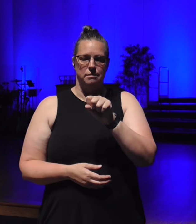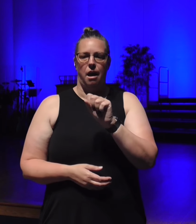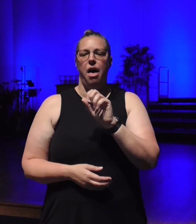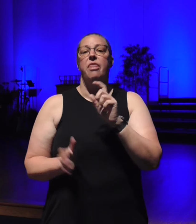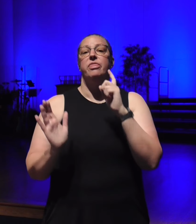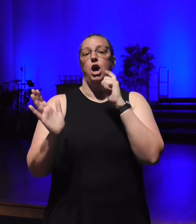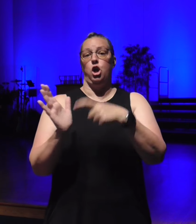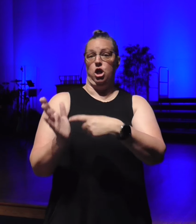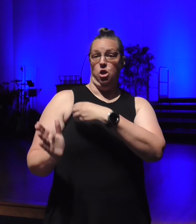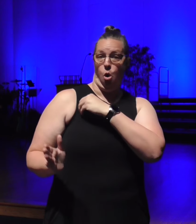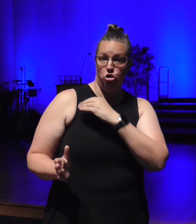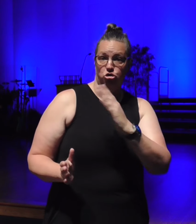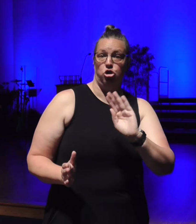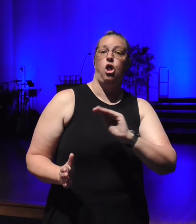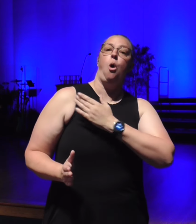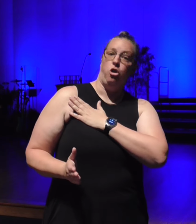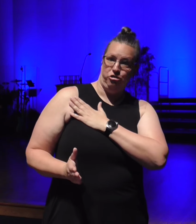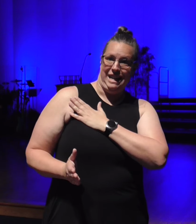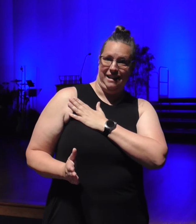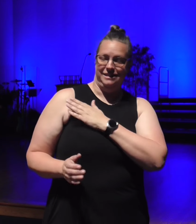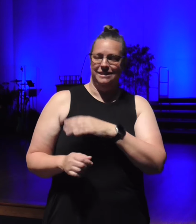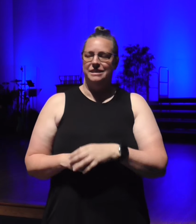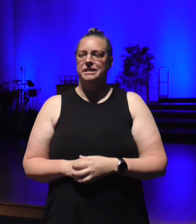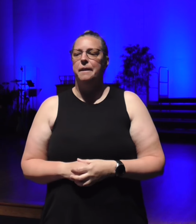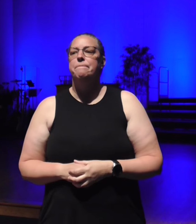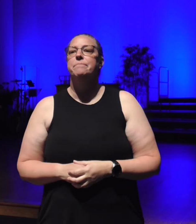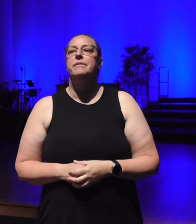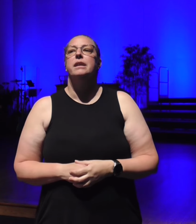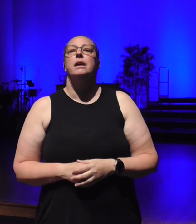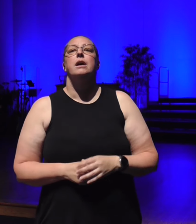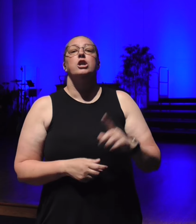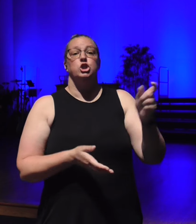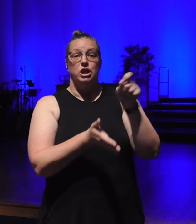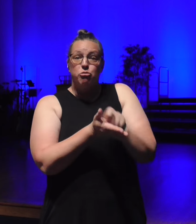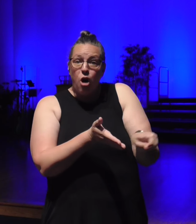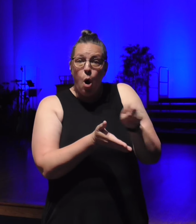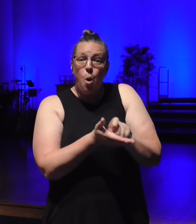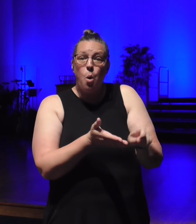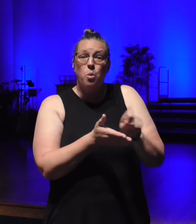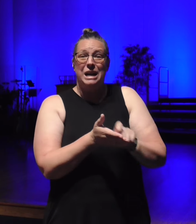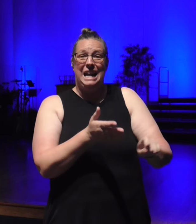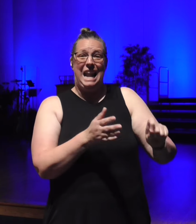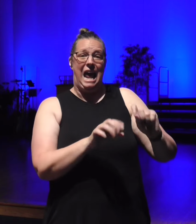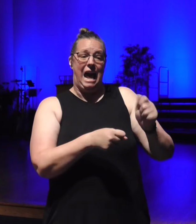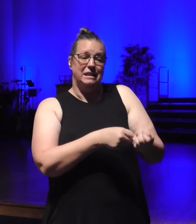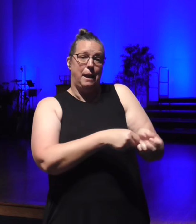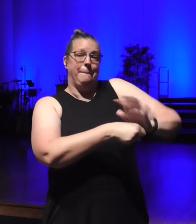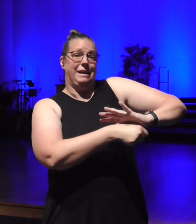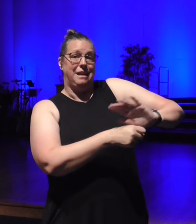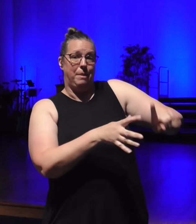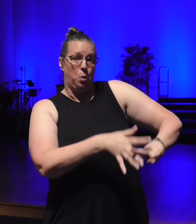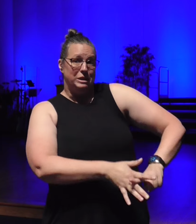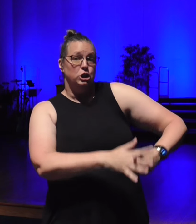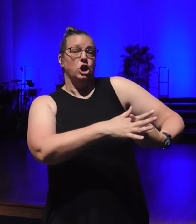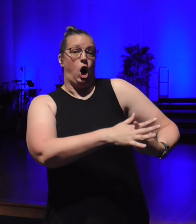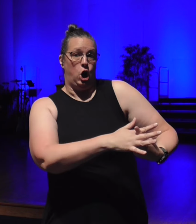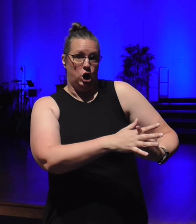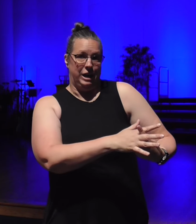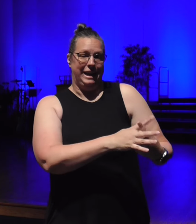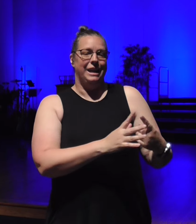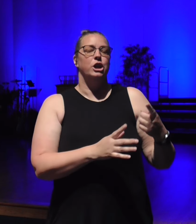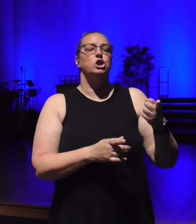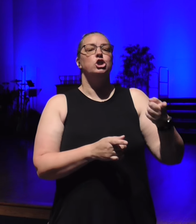born out of a dream she had on the eve of the pandemic, in which she was greeted by Cassandra from